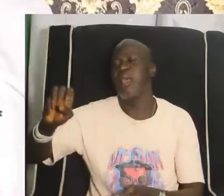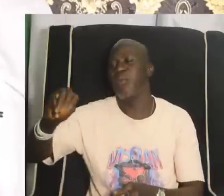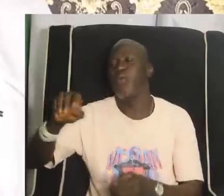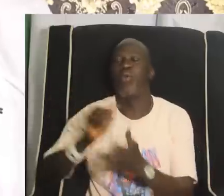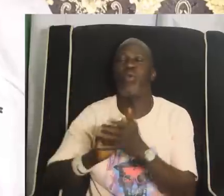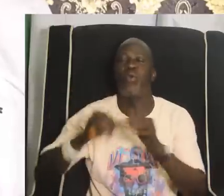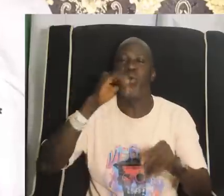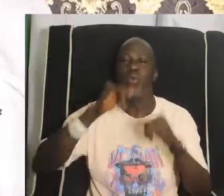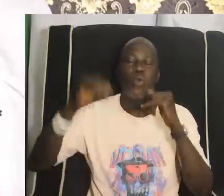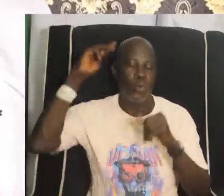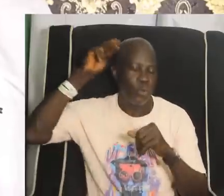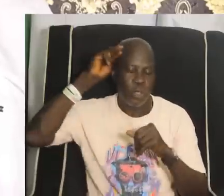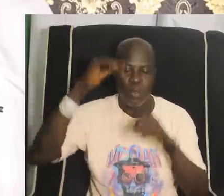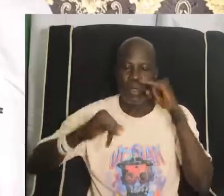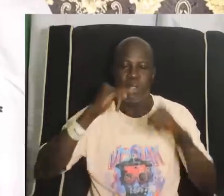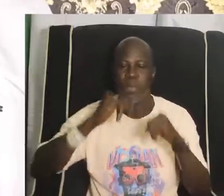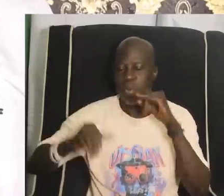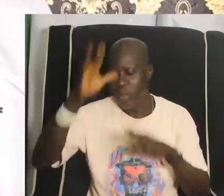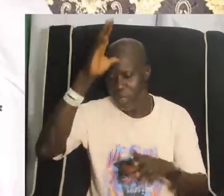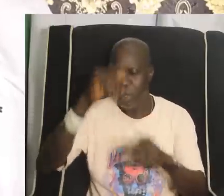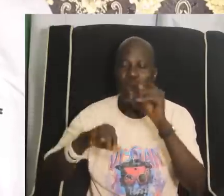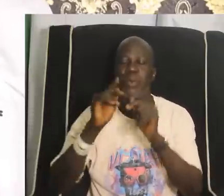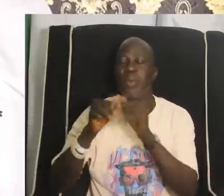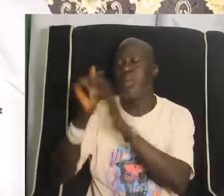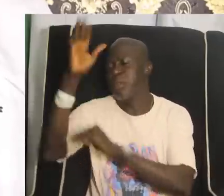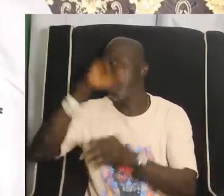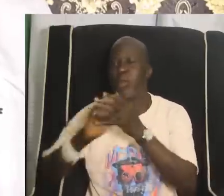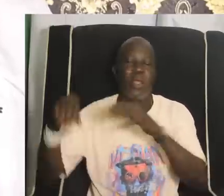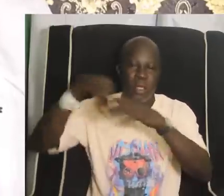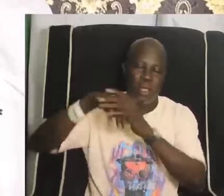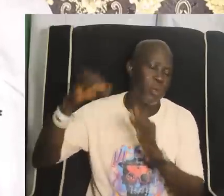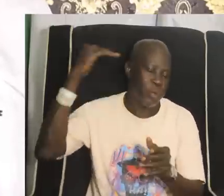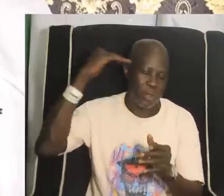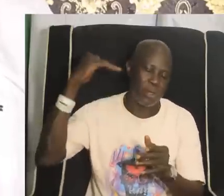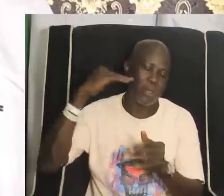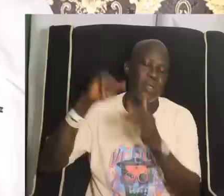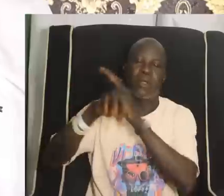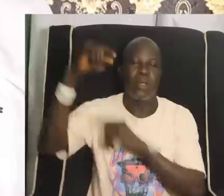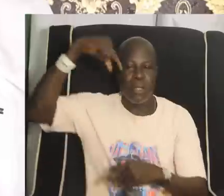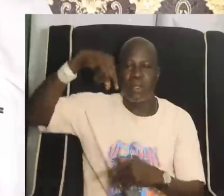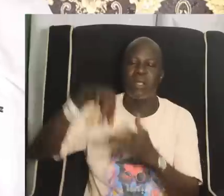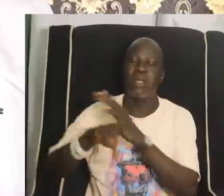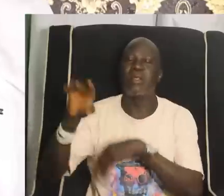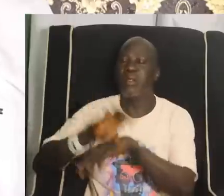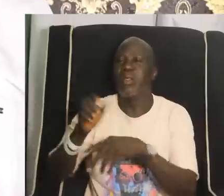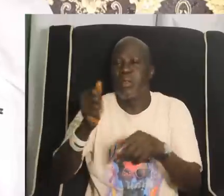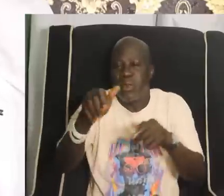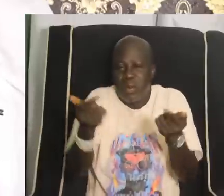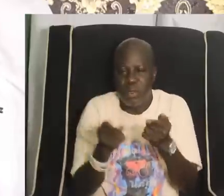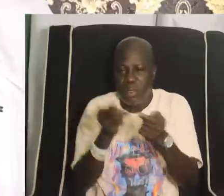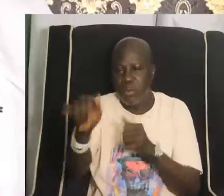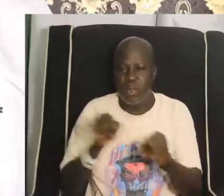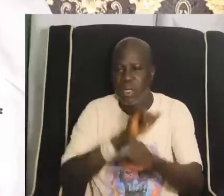JP Babasebioba. Lati just see the Kagore Church, land of reality. Tell you our name, Baremo,